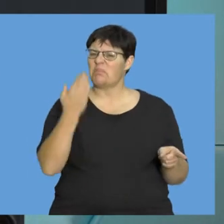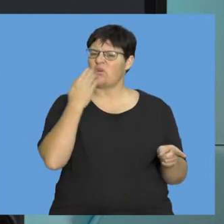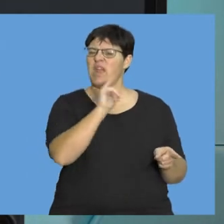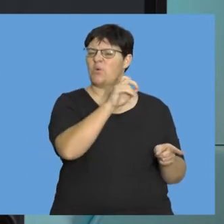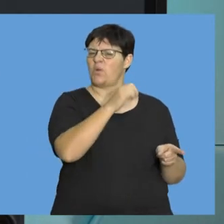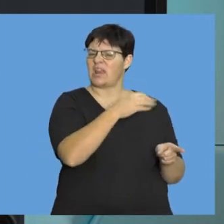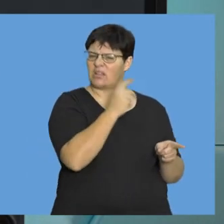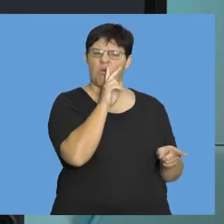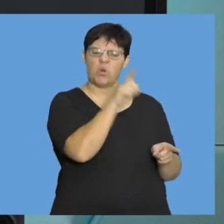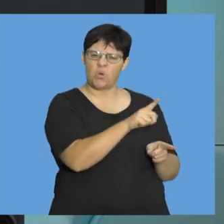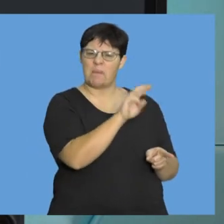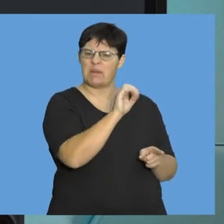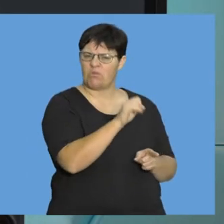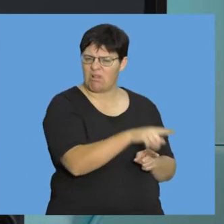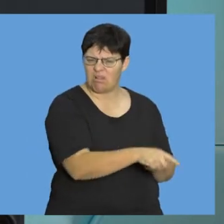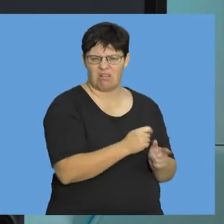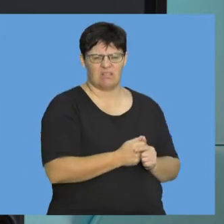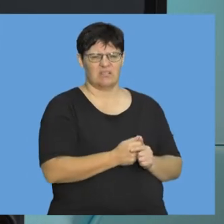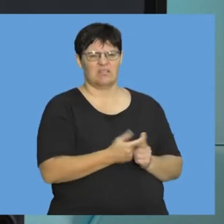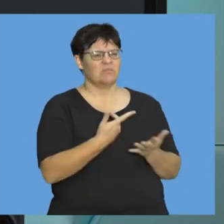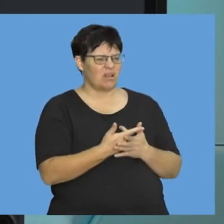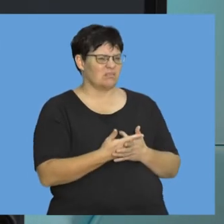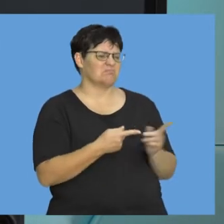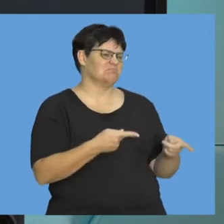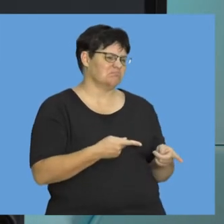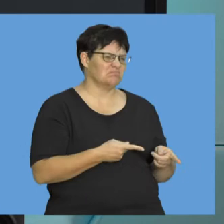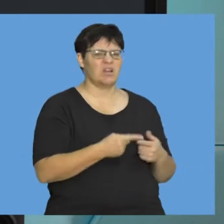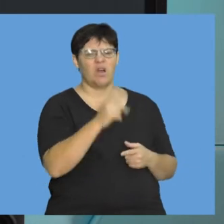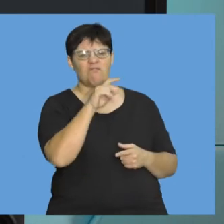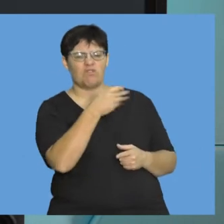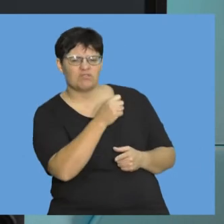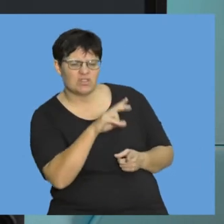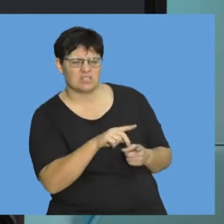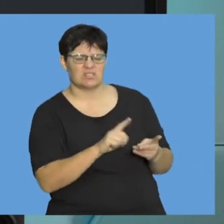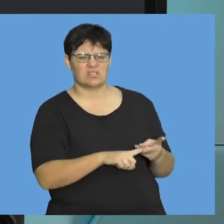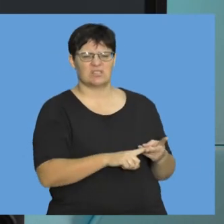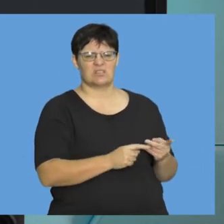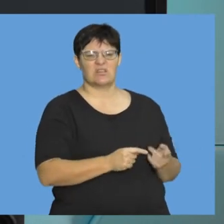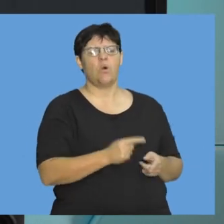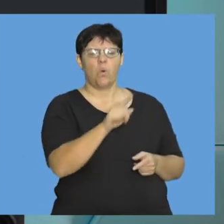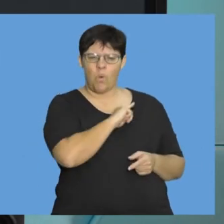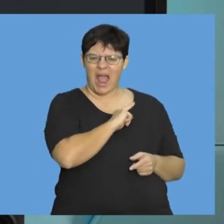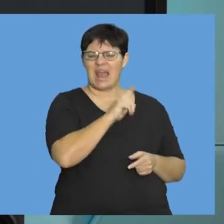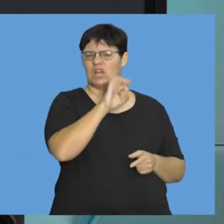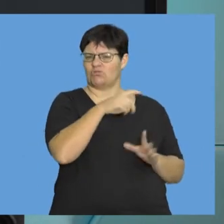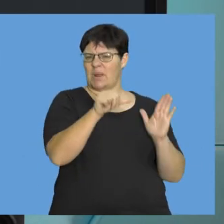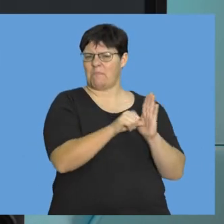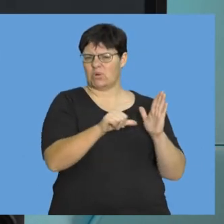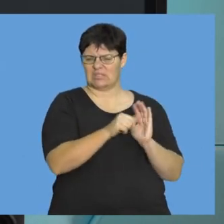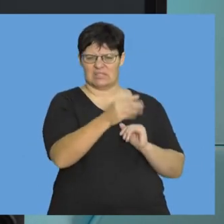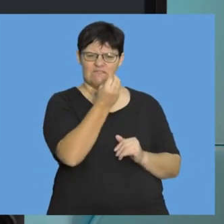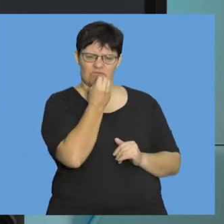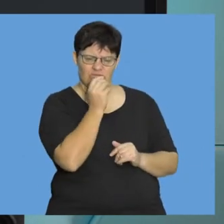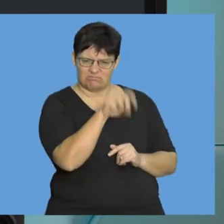at the minerals. We looked at some, not necessarily sulfur, but we looked at phosphorus. We looked at why nitrogen was so important in the